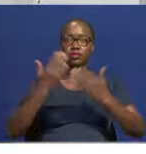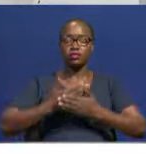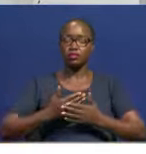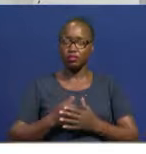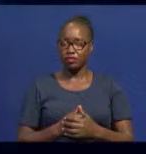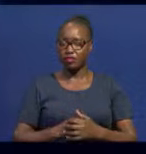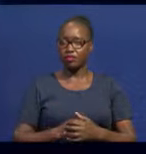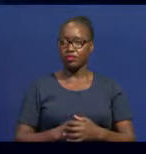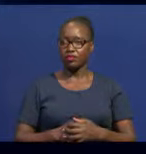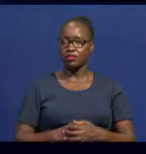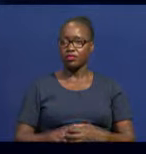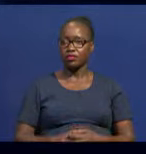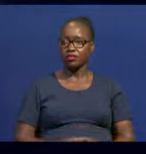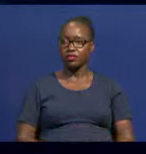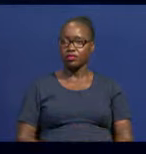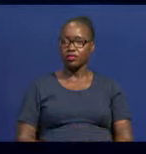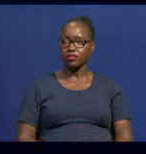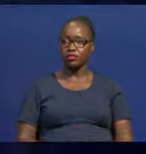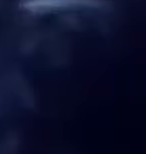Kenya.